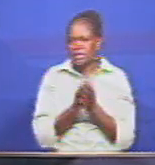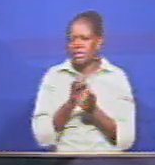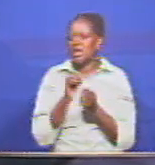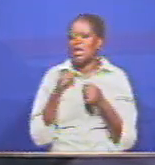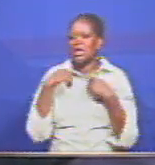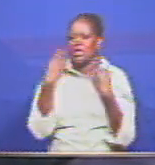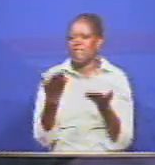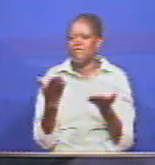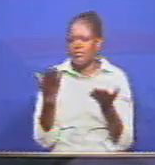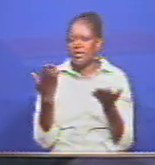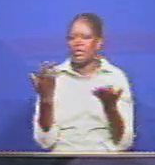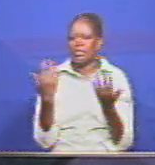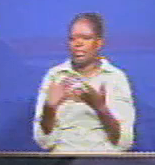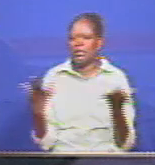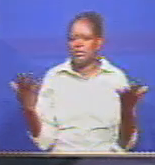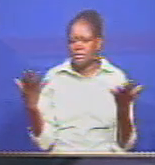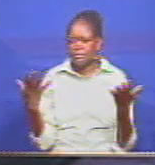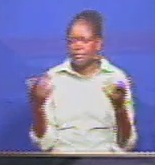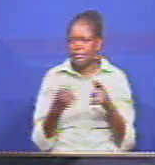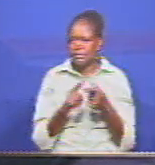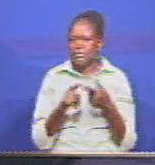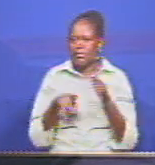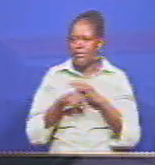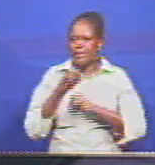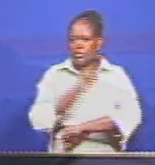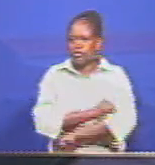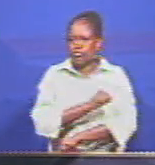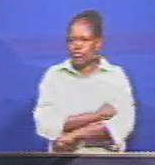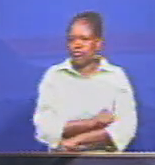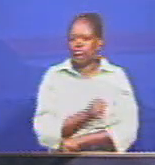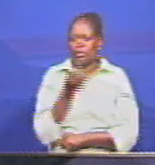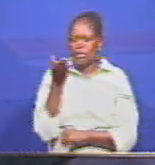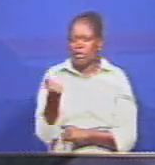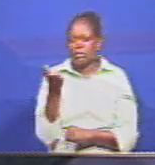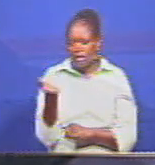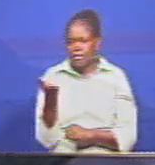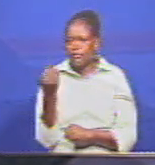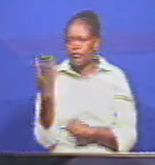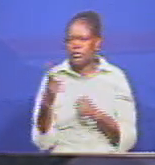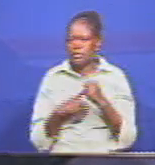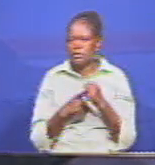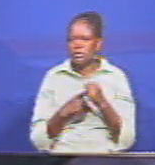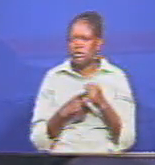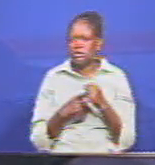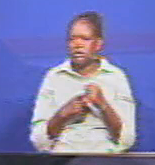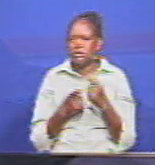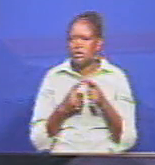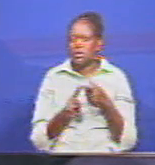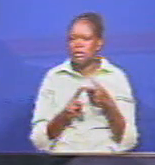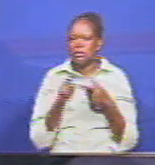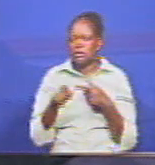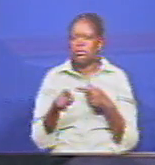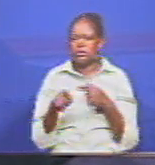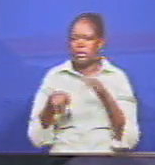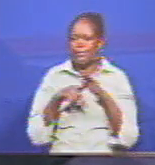yes, activities. Yeah. We have a primary school there where we are, and in that primary